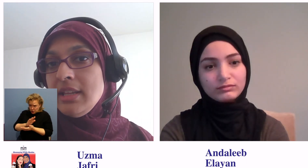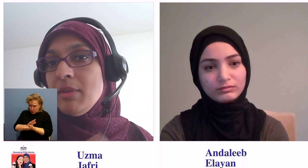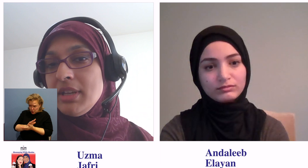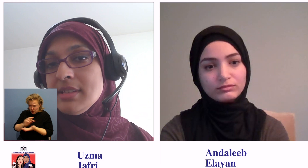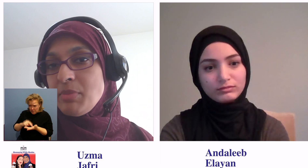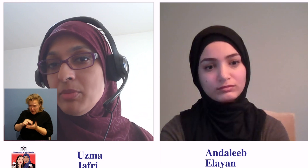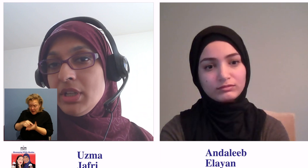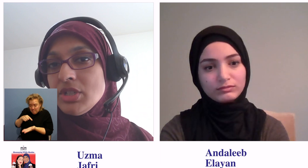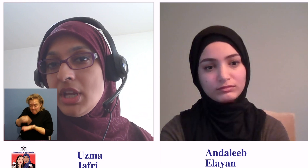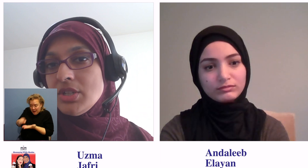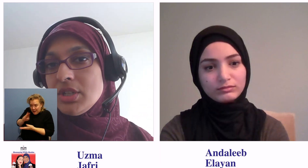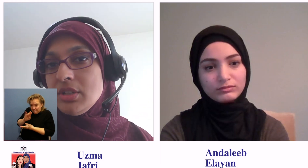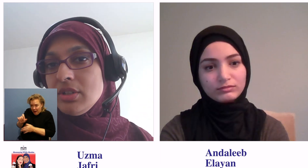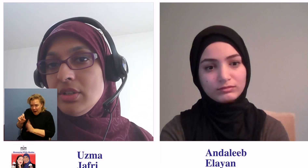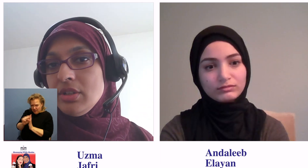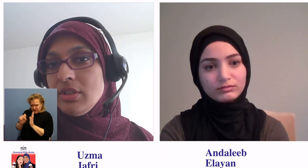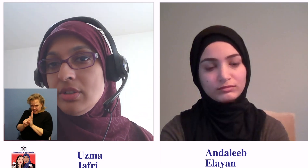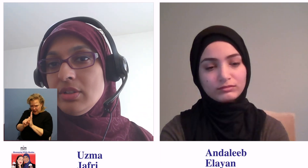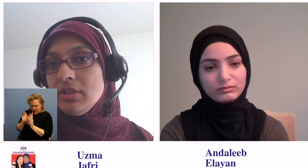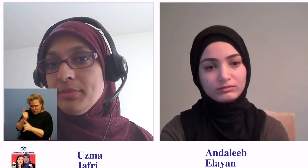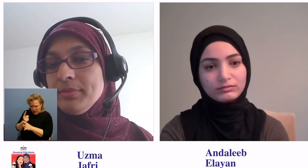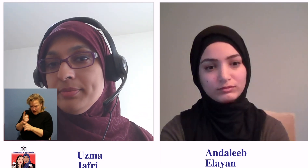Under the ADA, because it's public education.